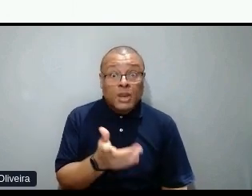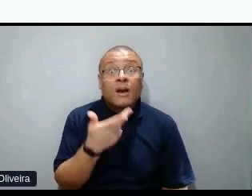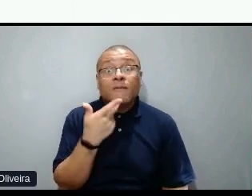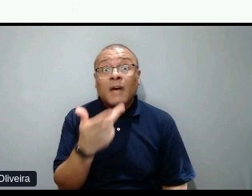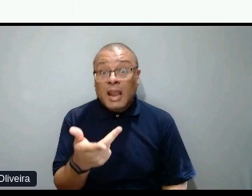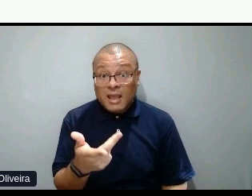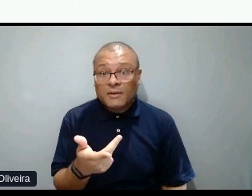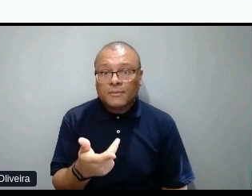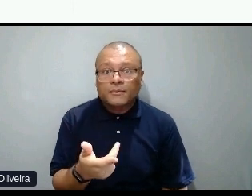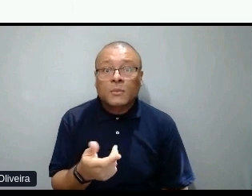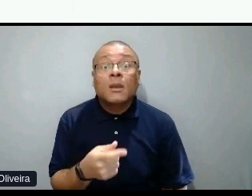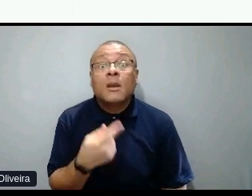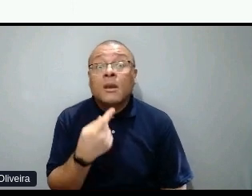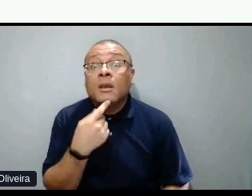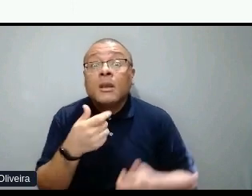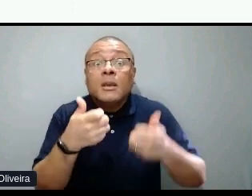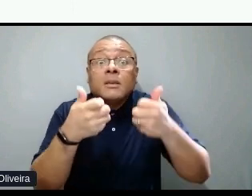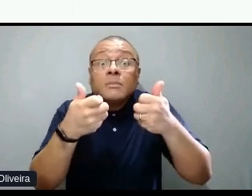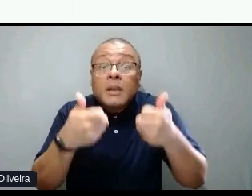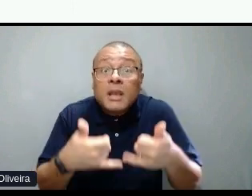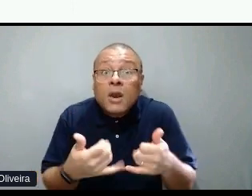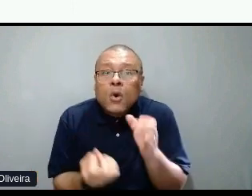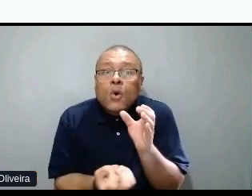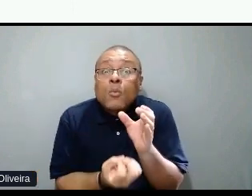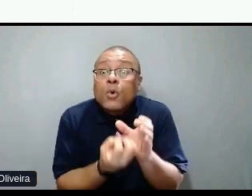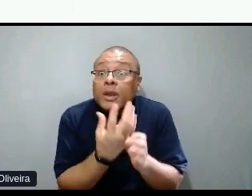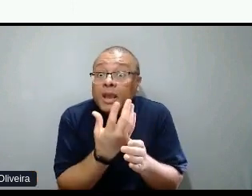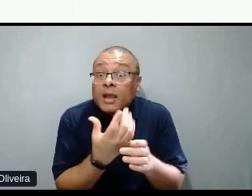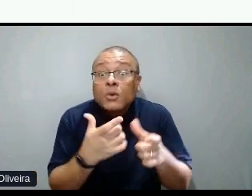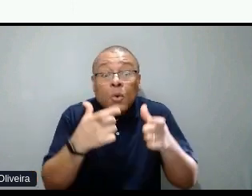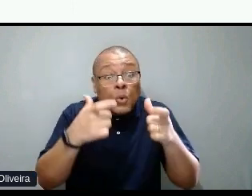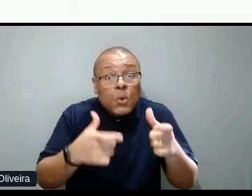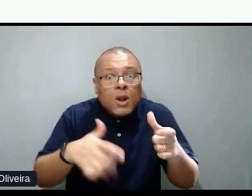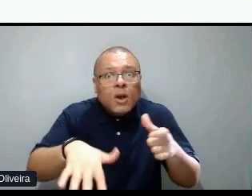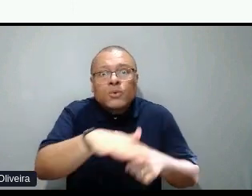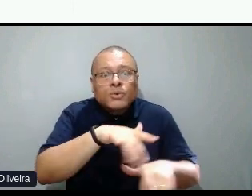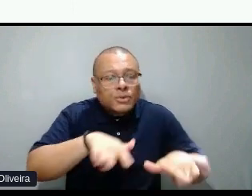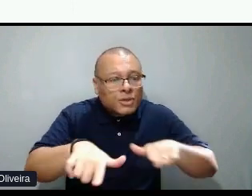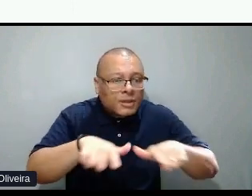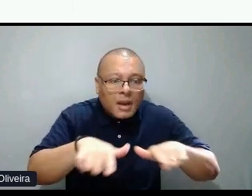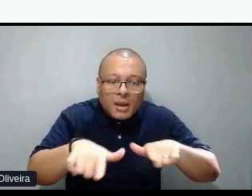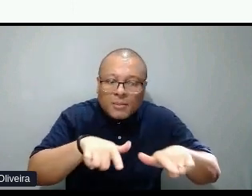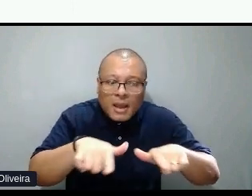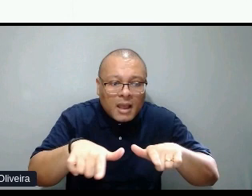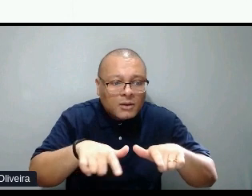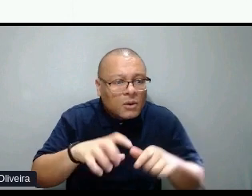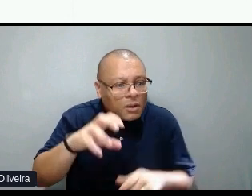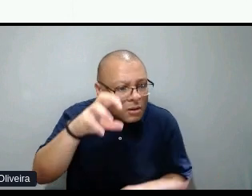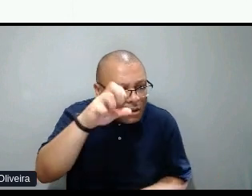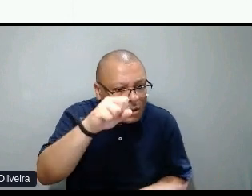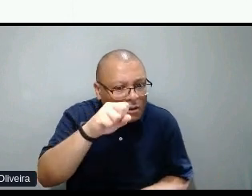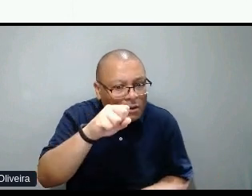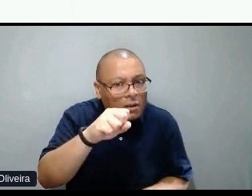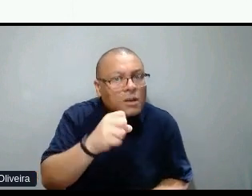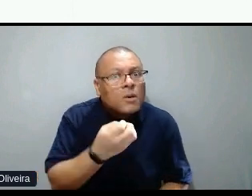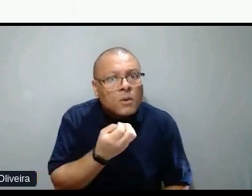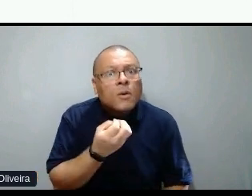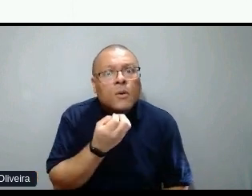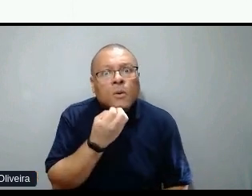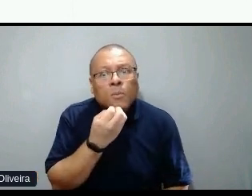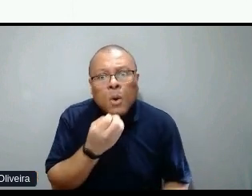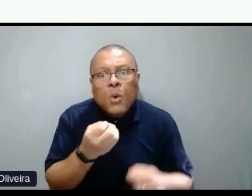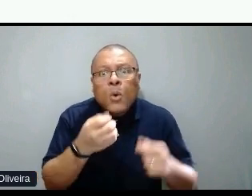where Shine and Bennis looked into what creates a really good learning environment. And what they found was that to be in a good learning